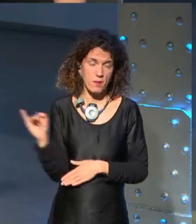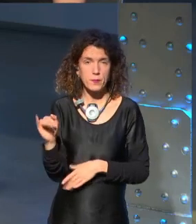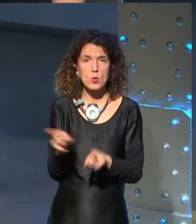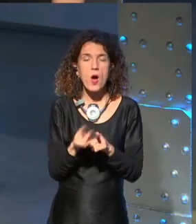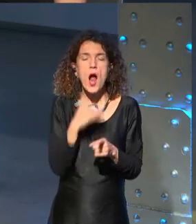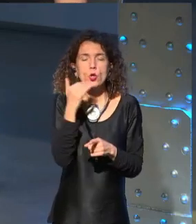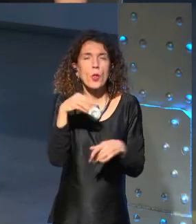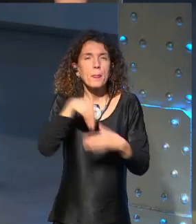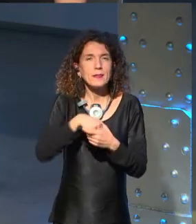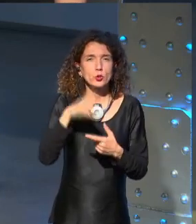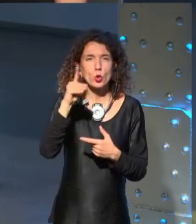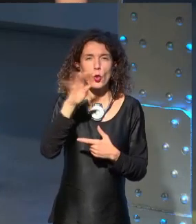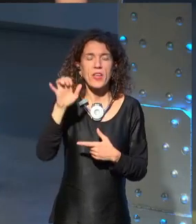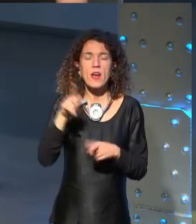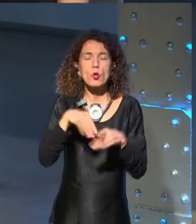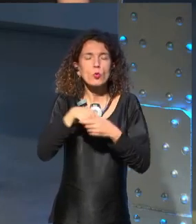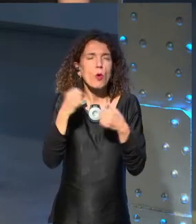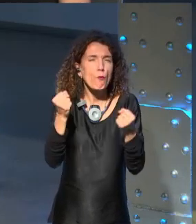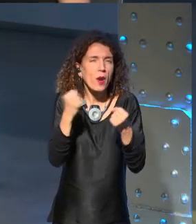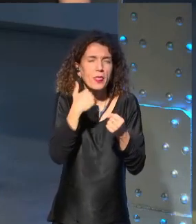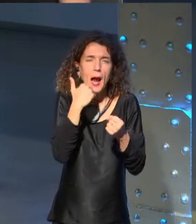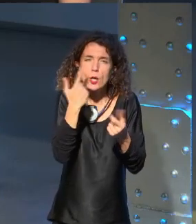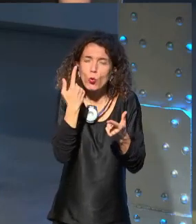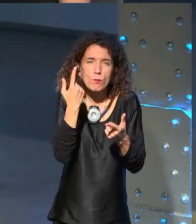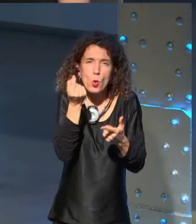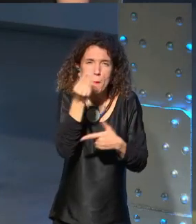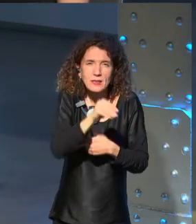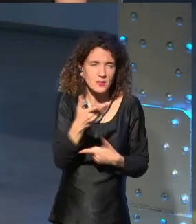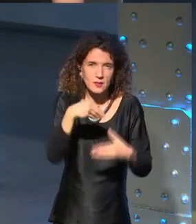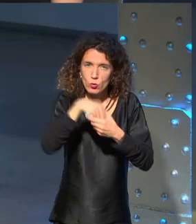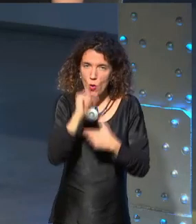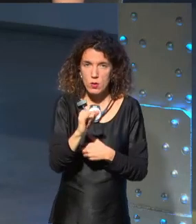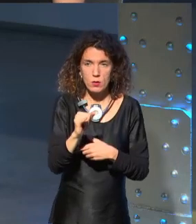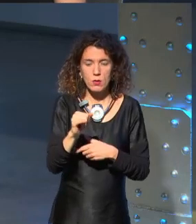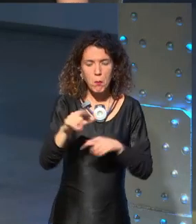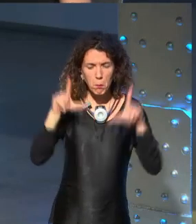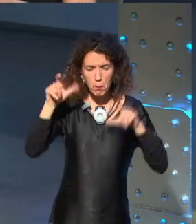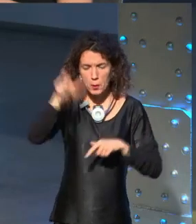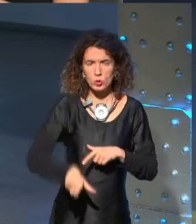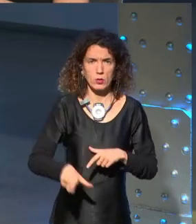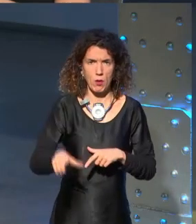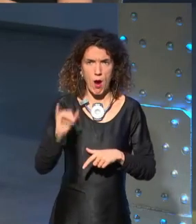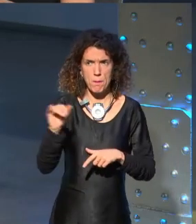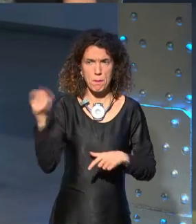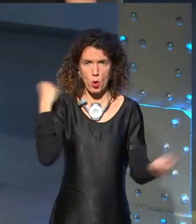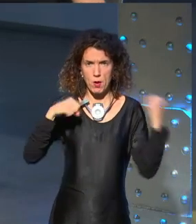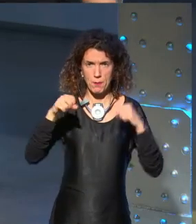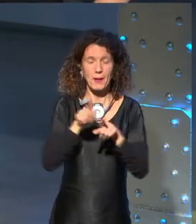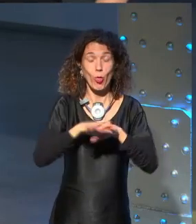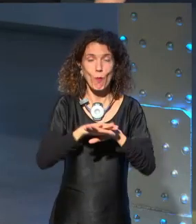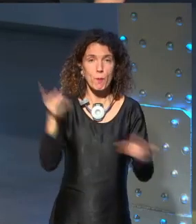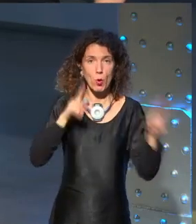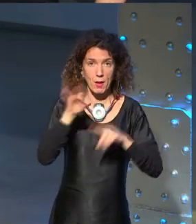He does, by the way, have problems in some novels that arose in the previous one.